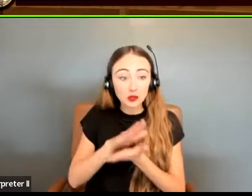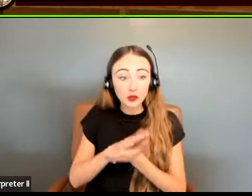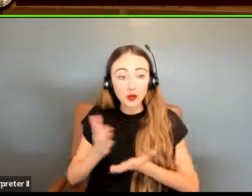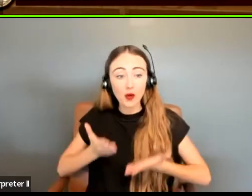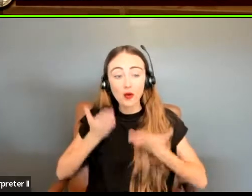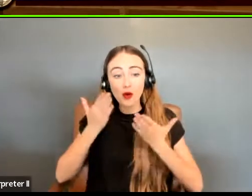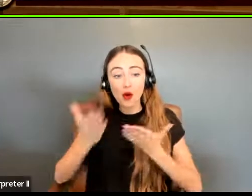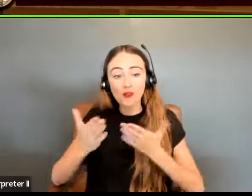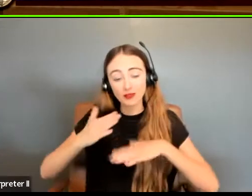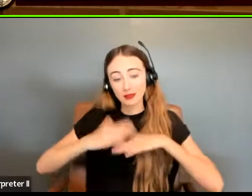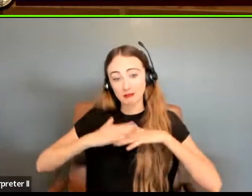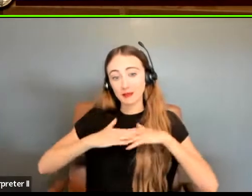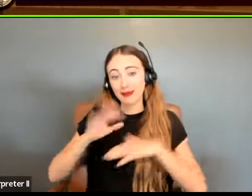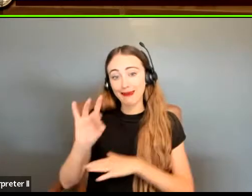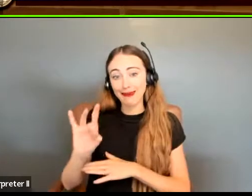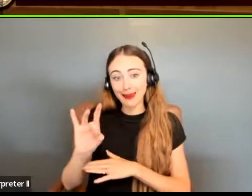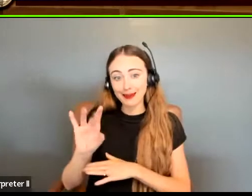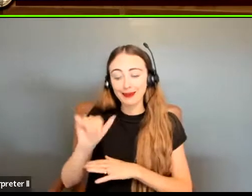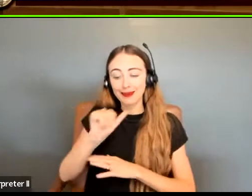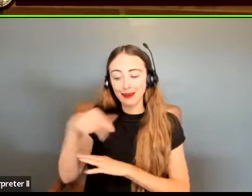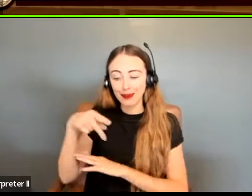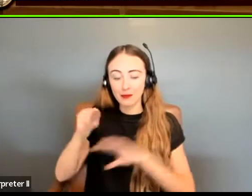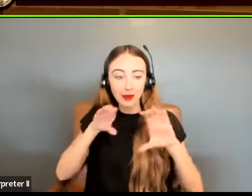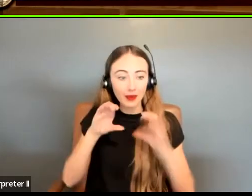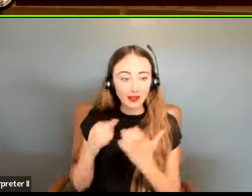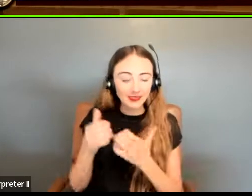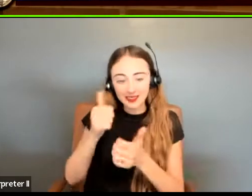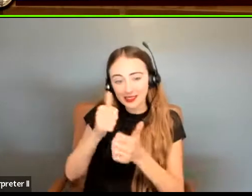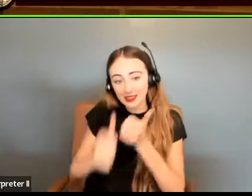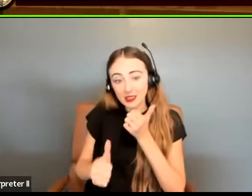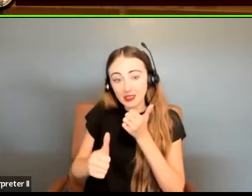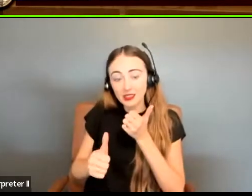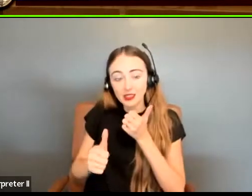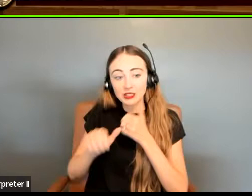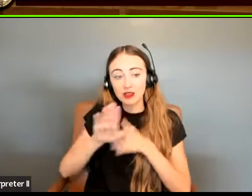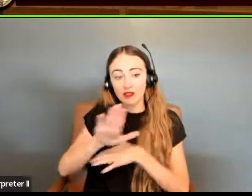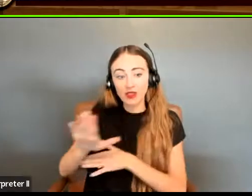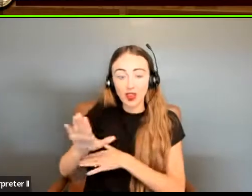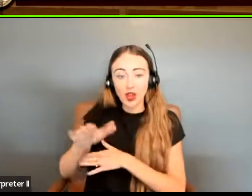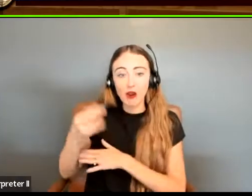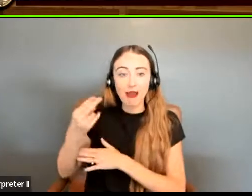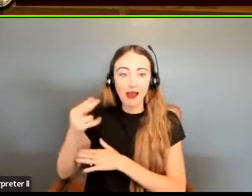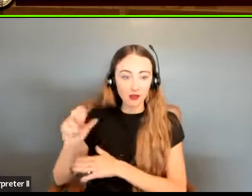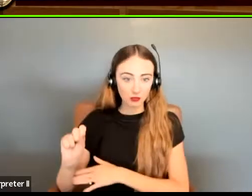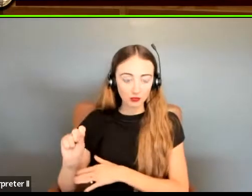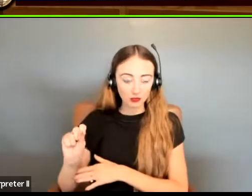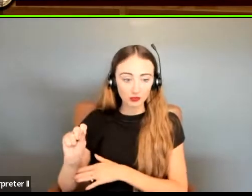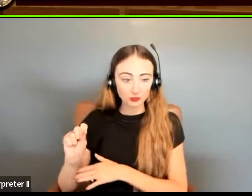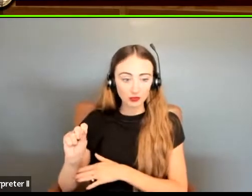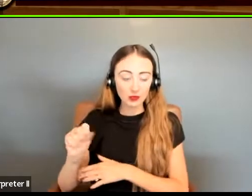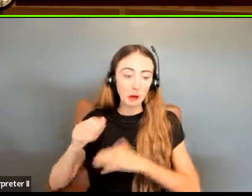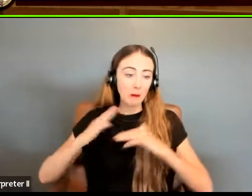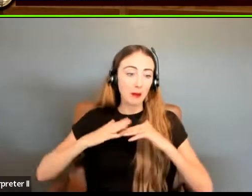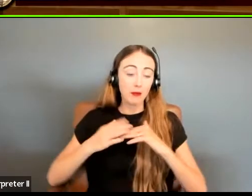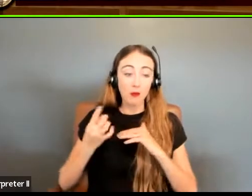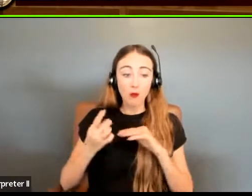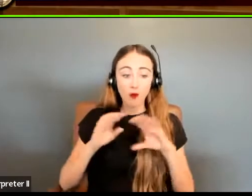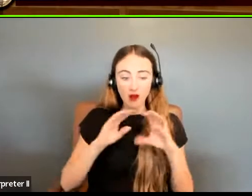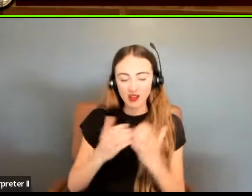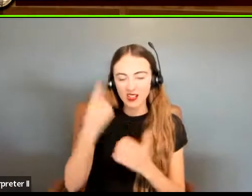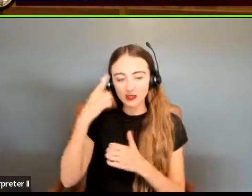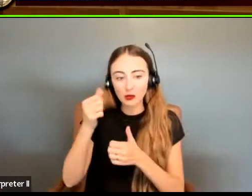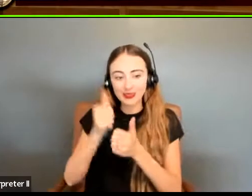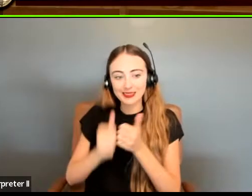at least 8 AP courses at each of its comprehensive and application high schools, with at least 1 course in each of the